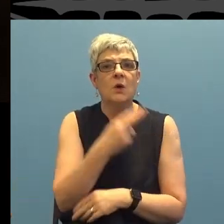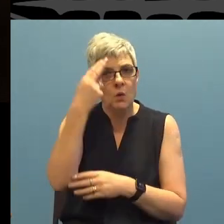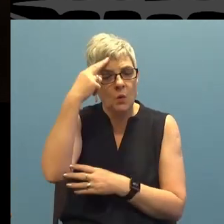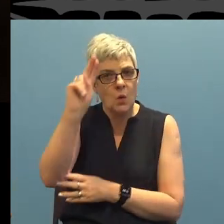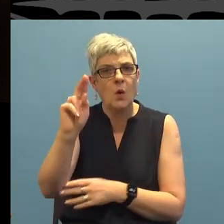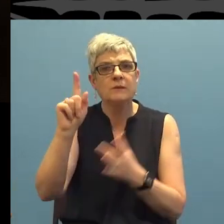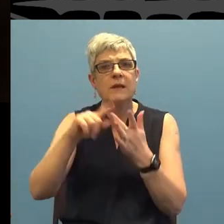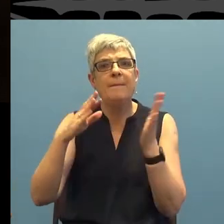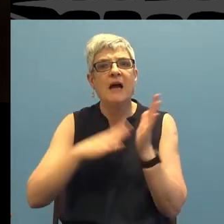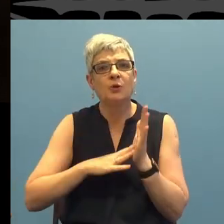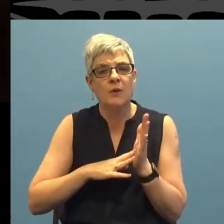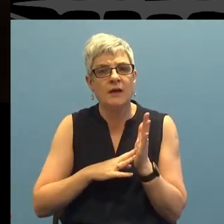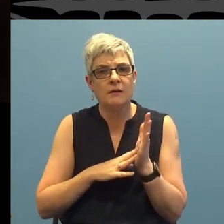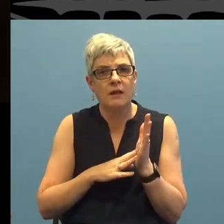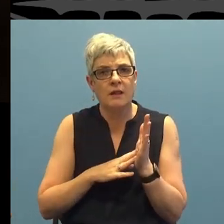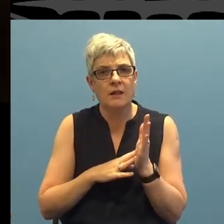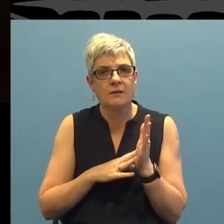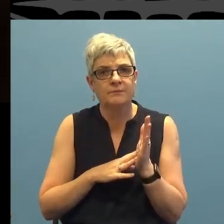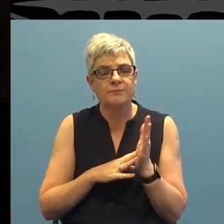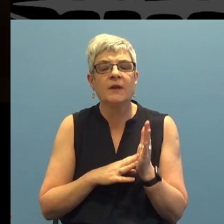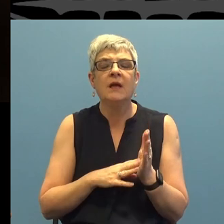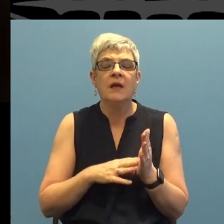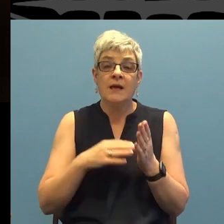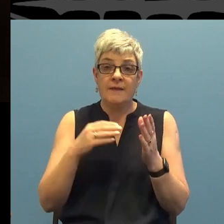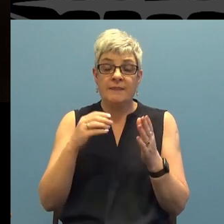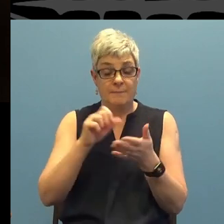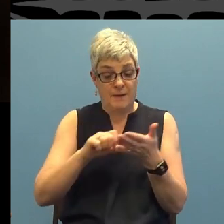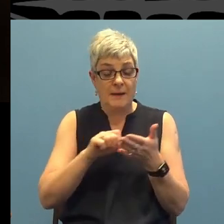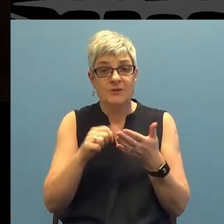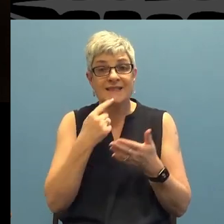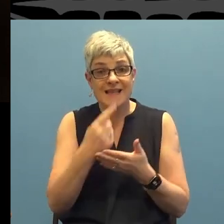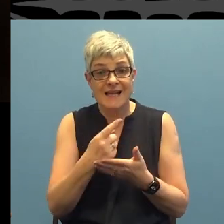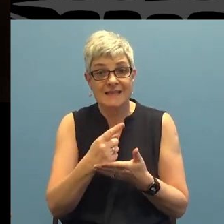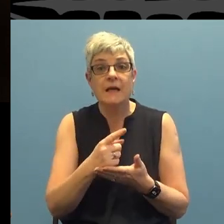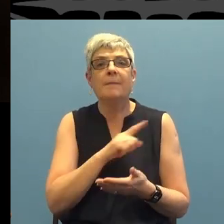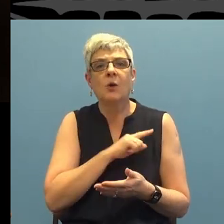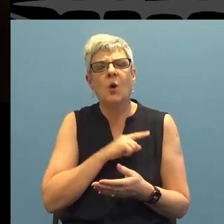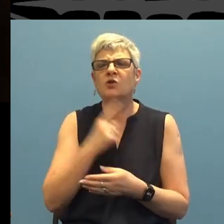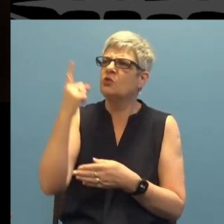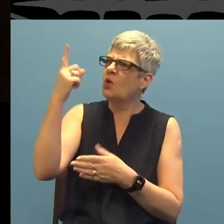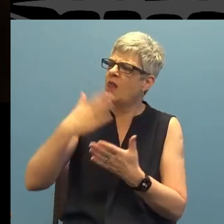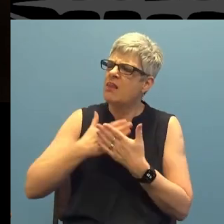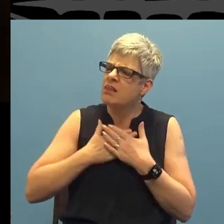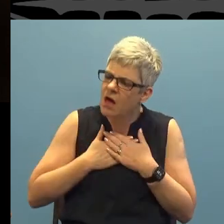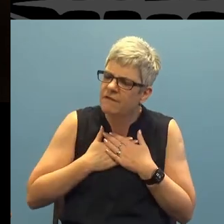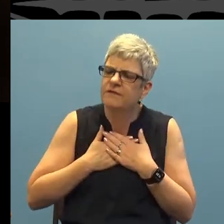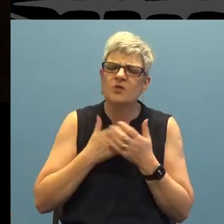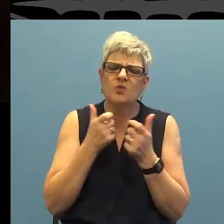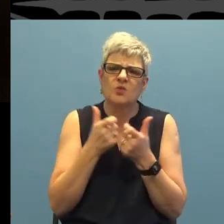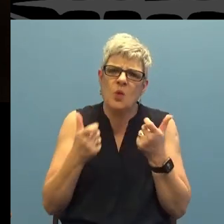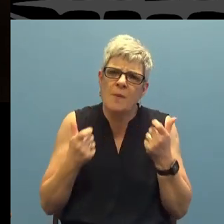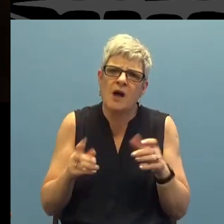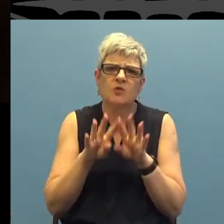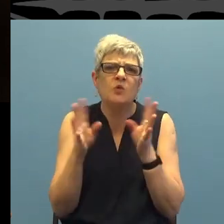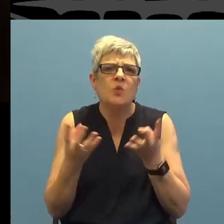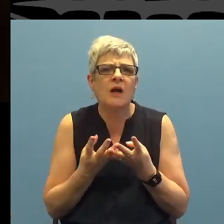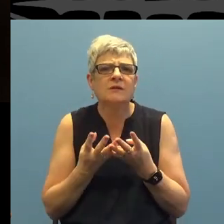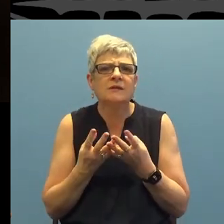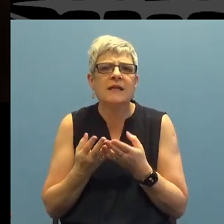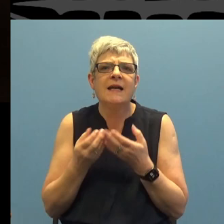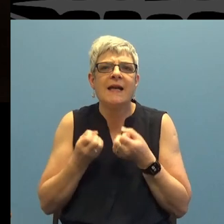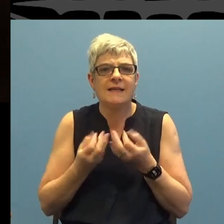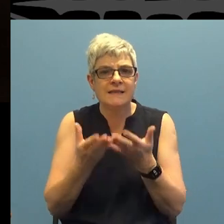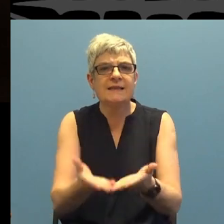him Emmanuel." And the Bible tells us that it's because God loved the world so much that he sent his